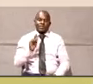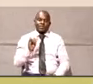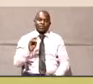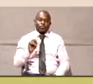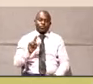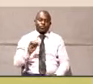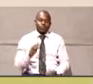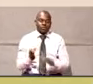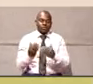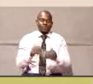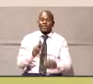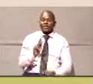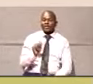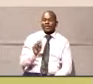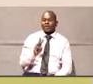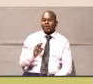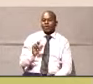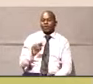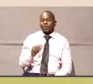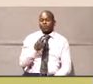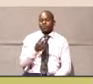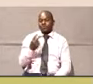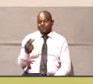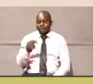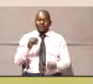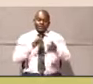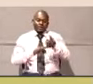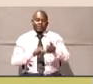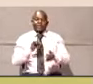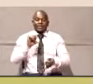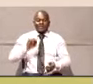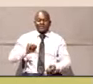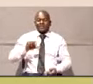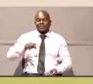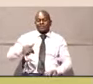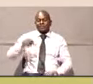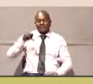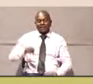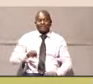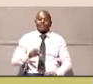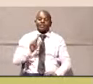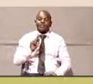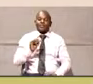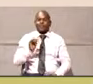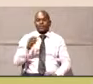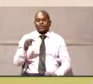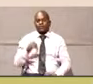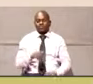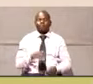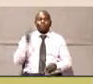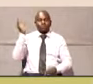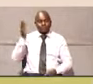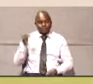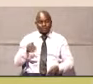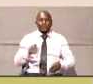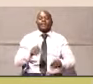Bishop Mizairi Kauma on the 22nd of September 1979 at Namataba Chagwe. His calling started in teaching